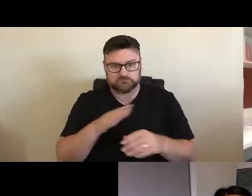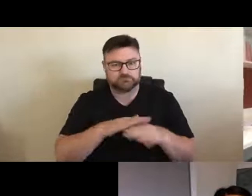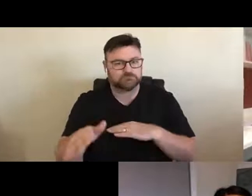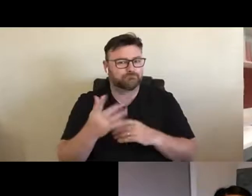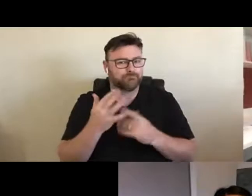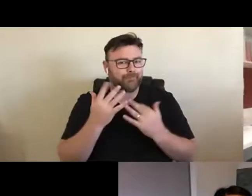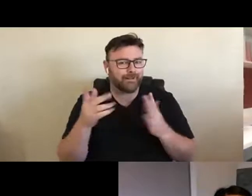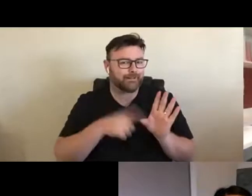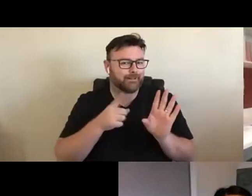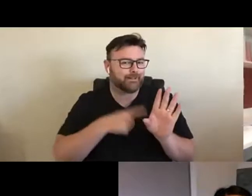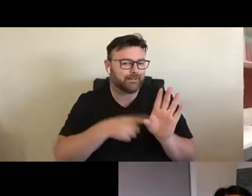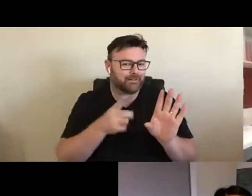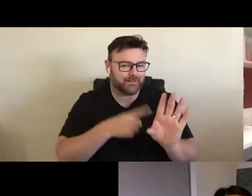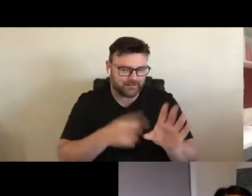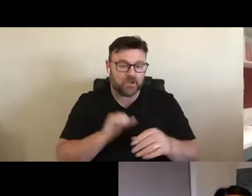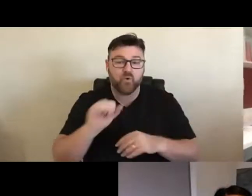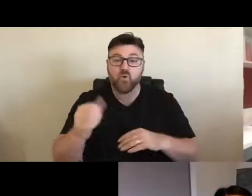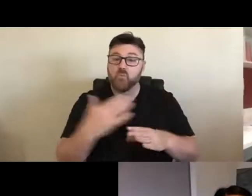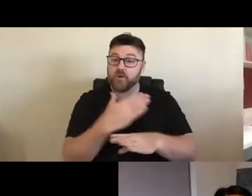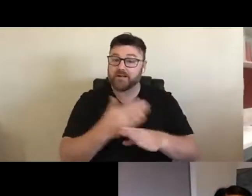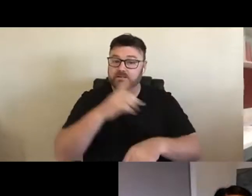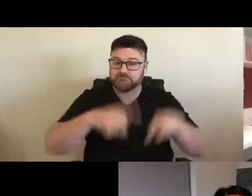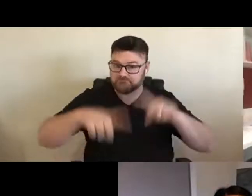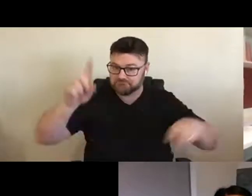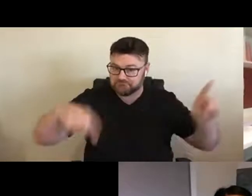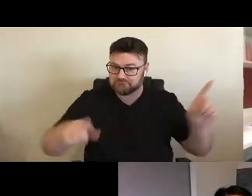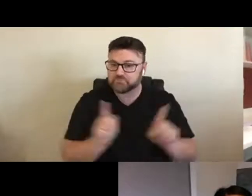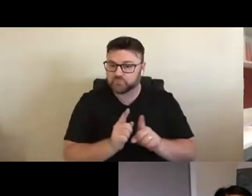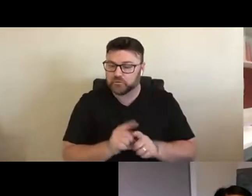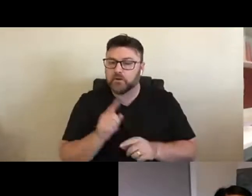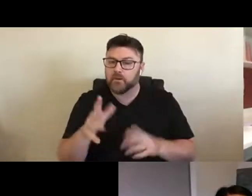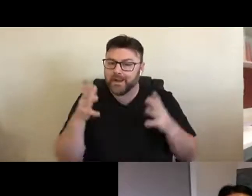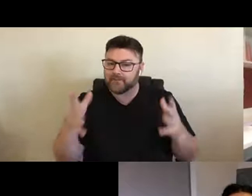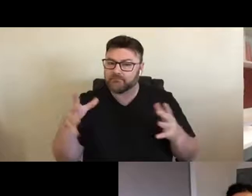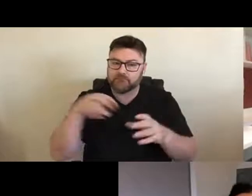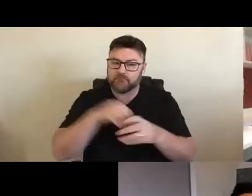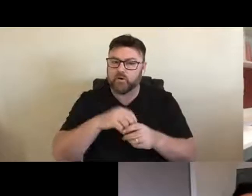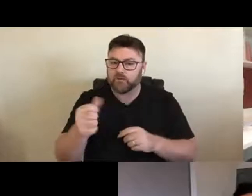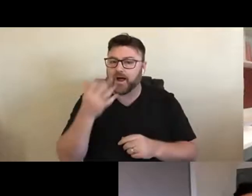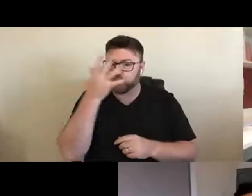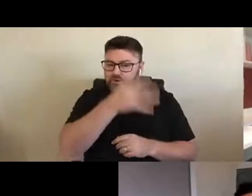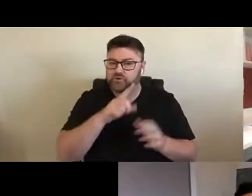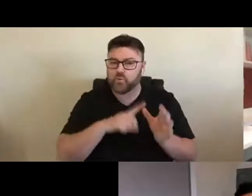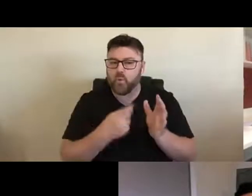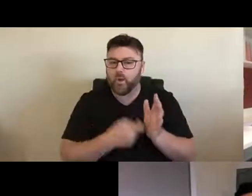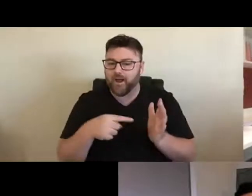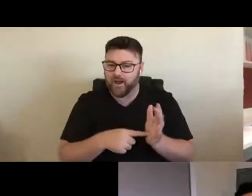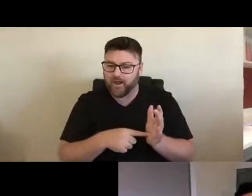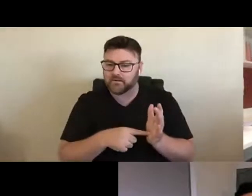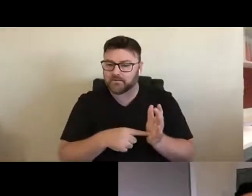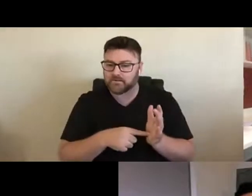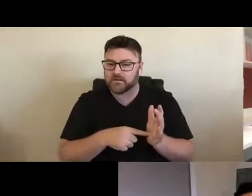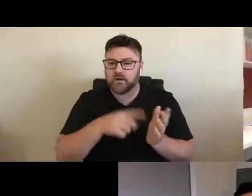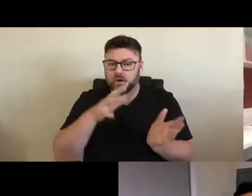diverse practice. A big part of that has been your involvement with the Aboriginal art collective Bumali.